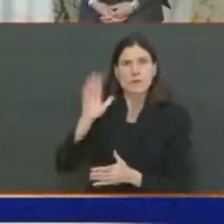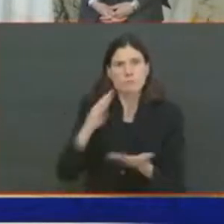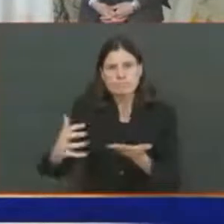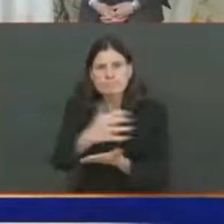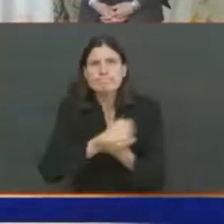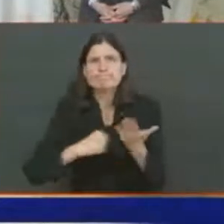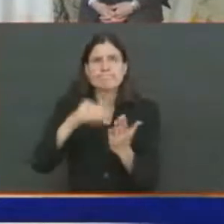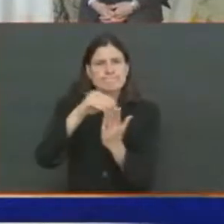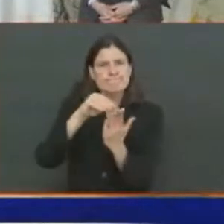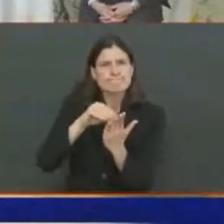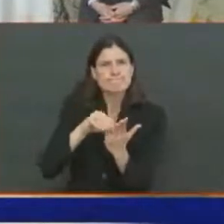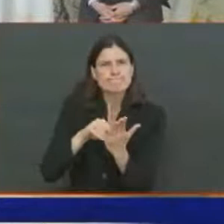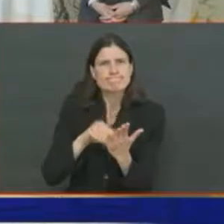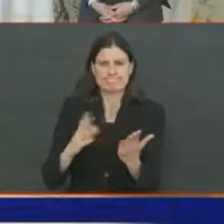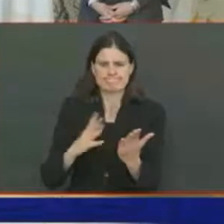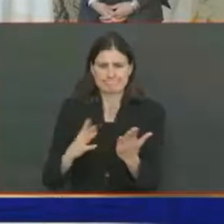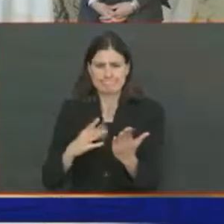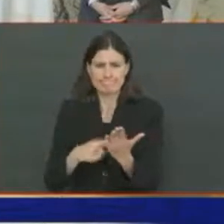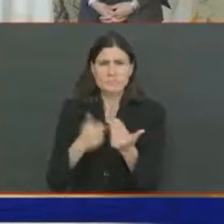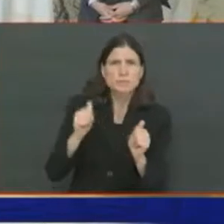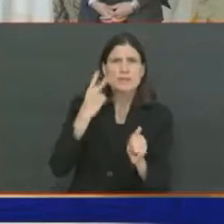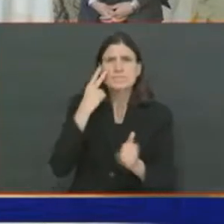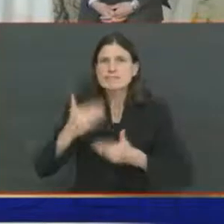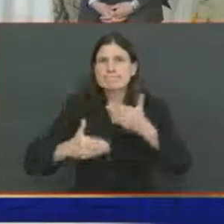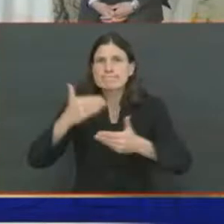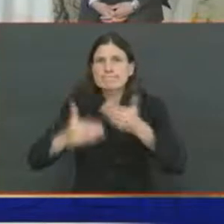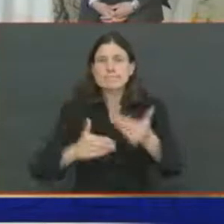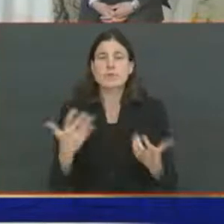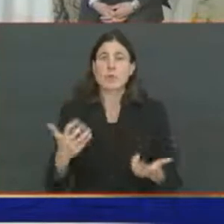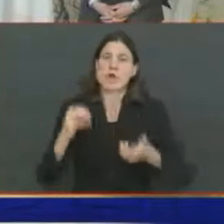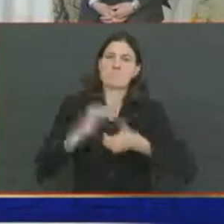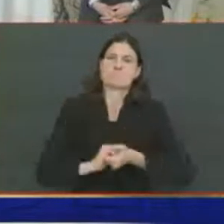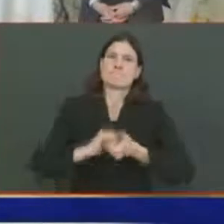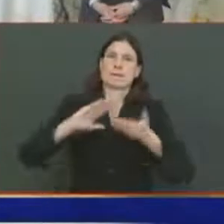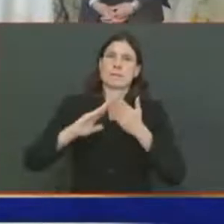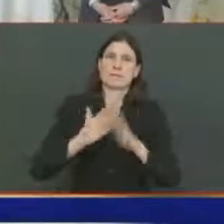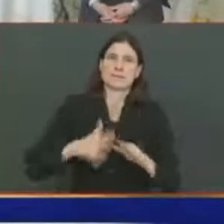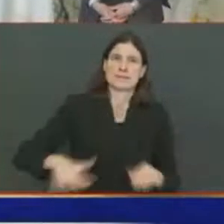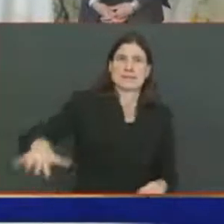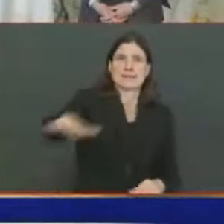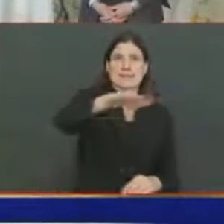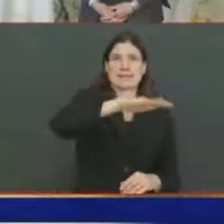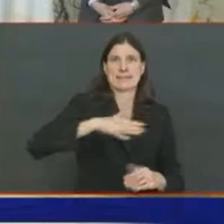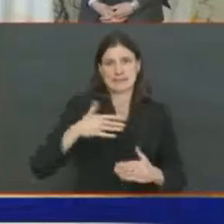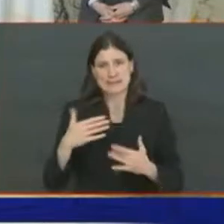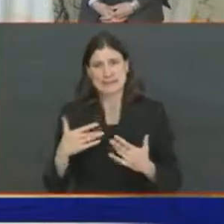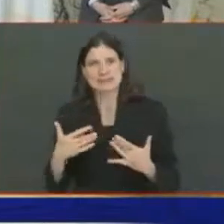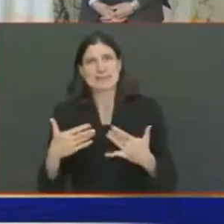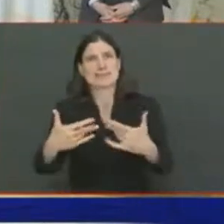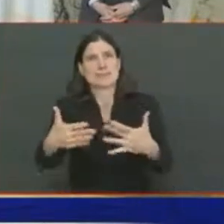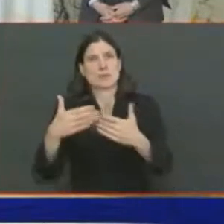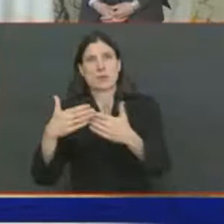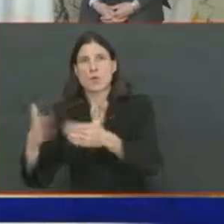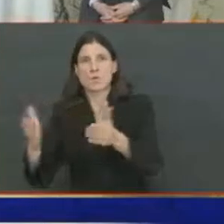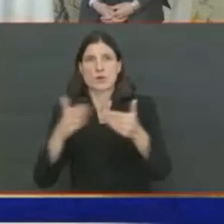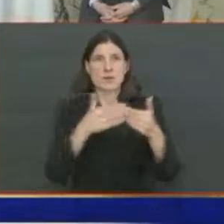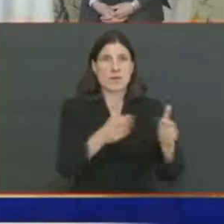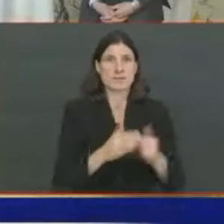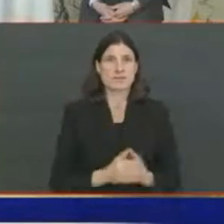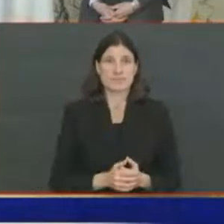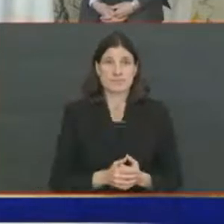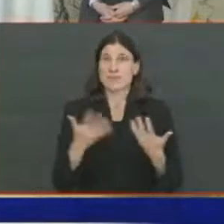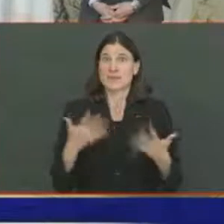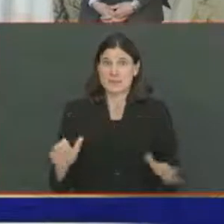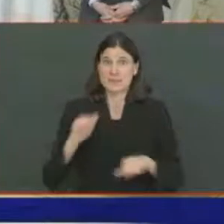a lot of consultation with retailers and businesses. I am sure they're not perfect, that I know. We've done our